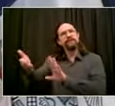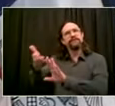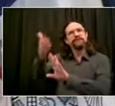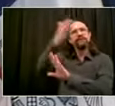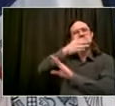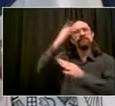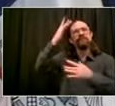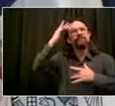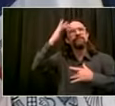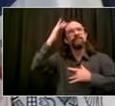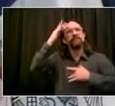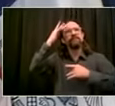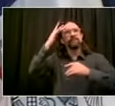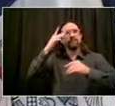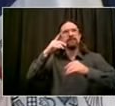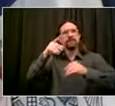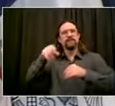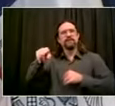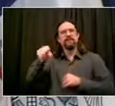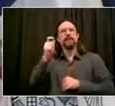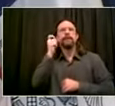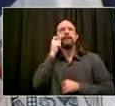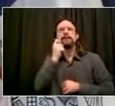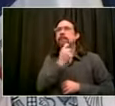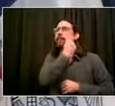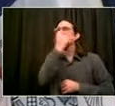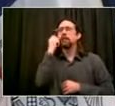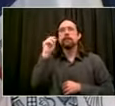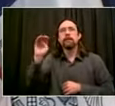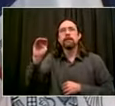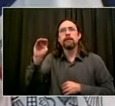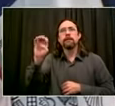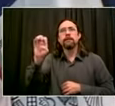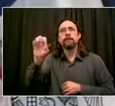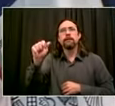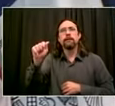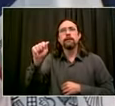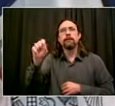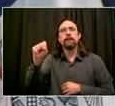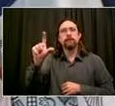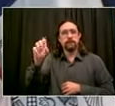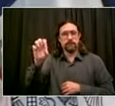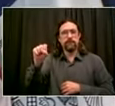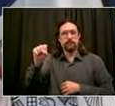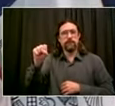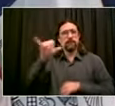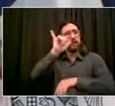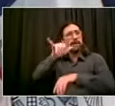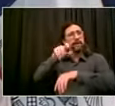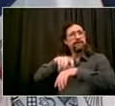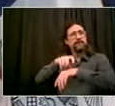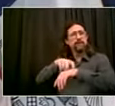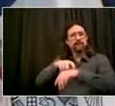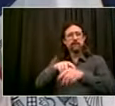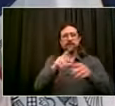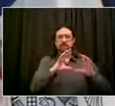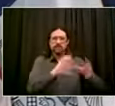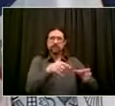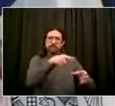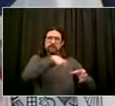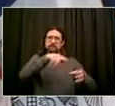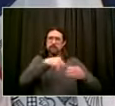the government is doing. Some of that's ideological. Some of it is folks hearing rumors that if